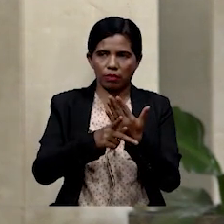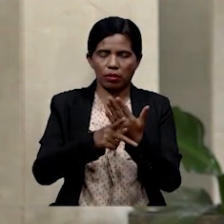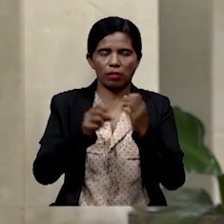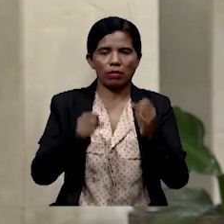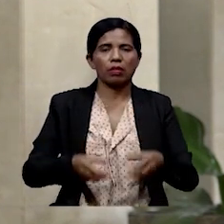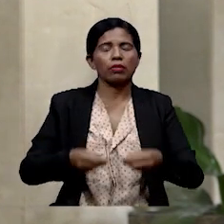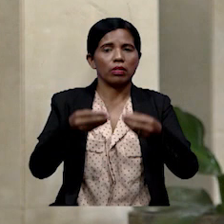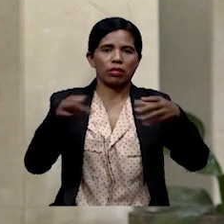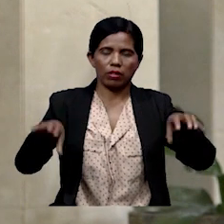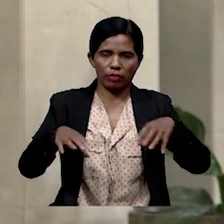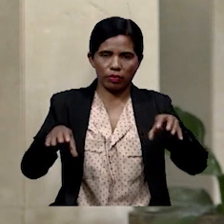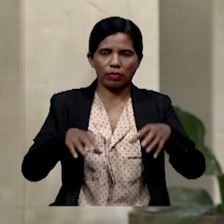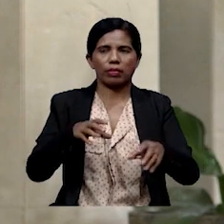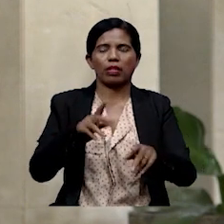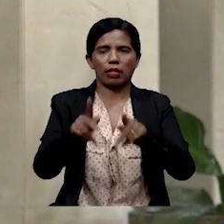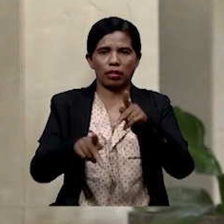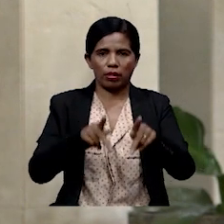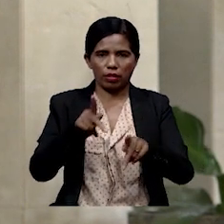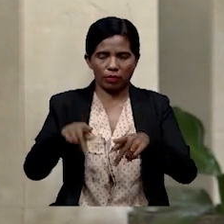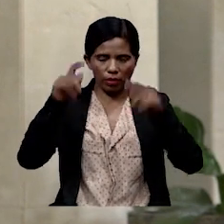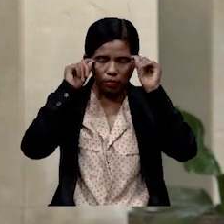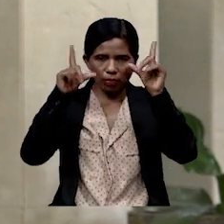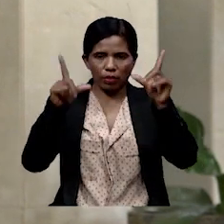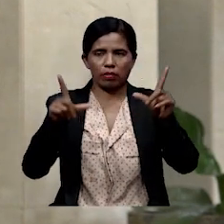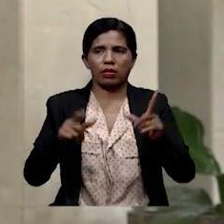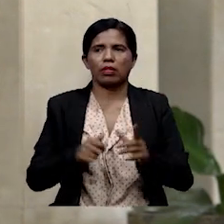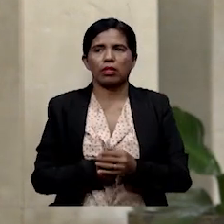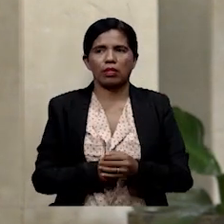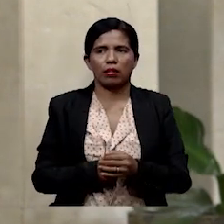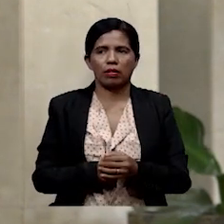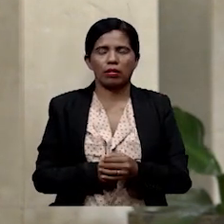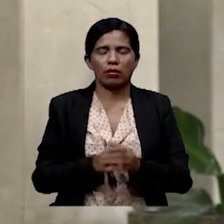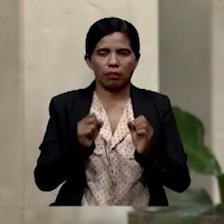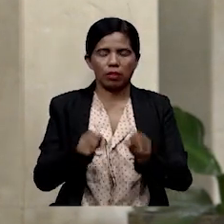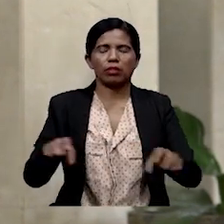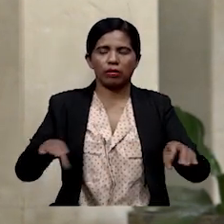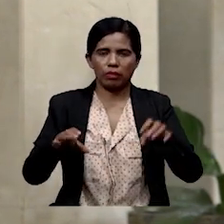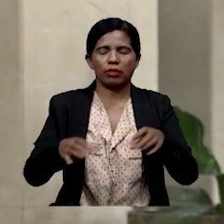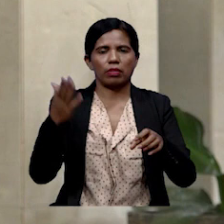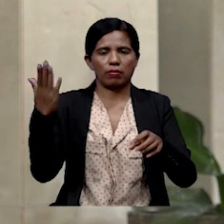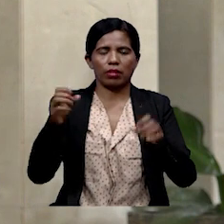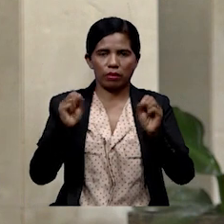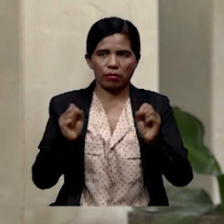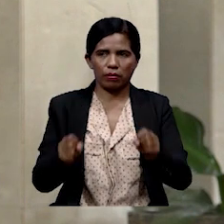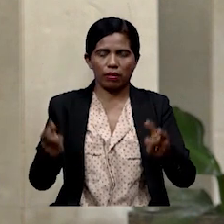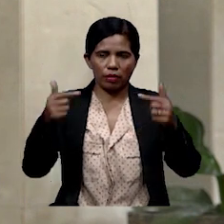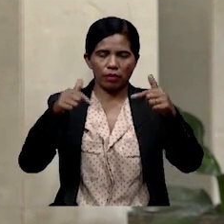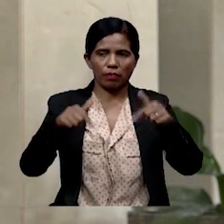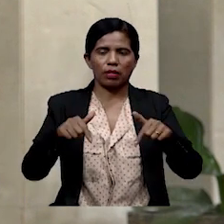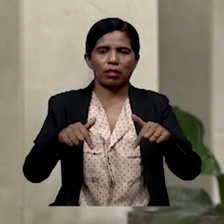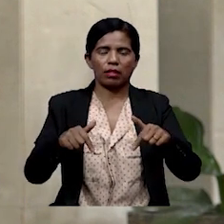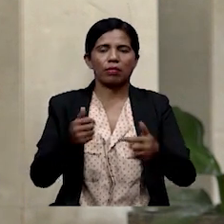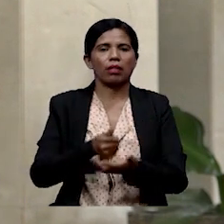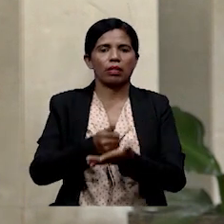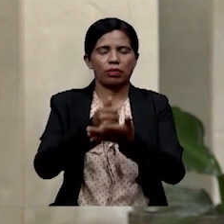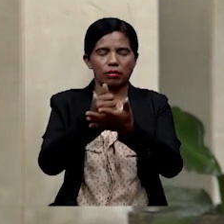jobs, which gives skills to people traveling abroad. They come back to their home countries with the